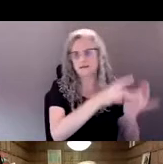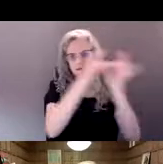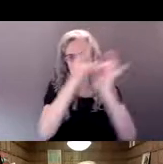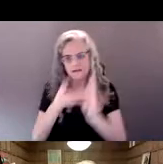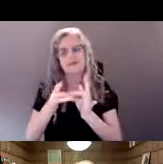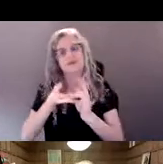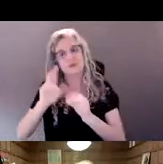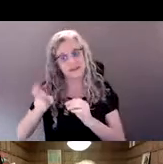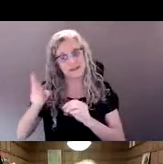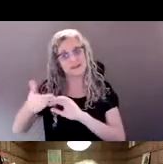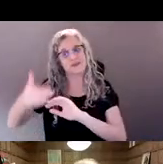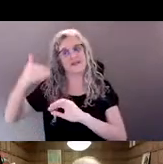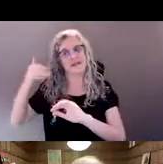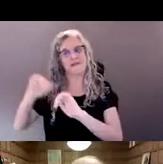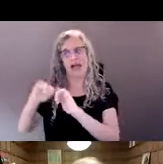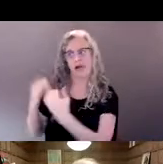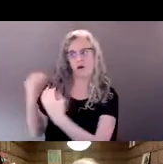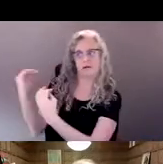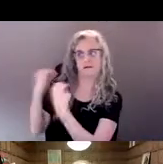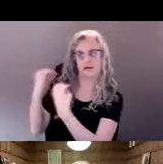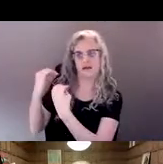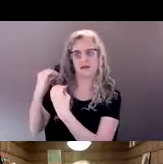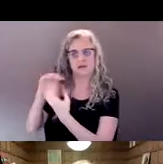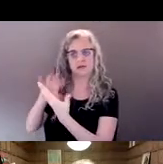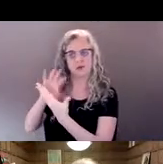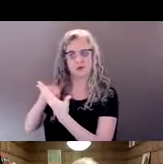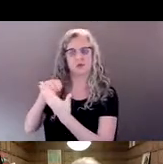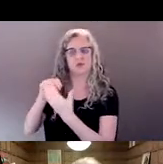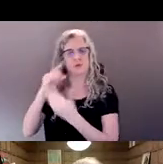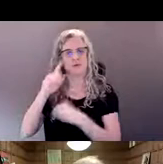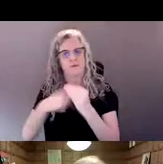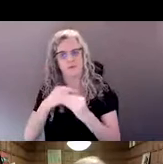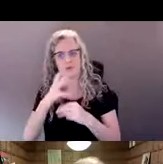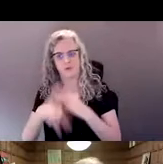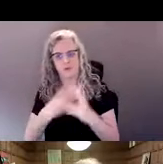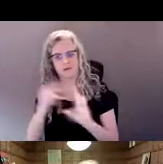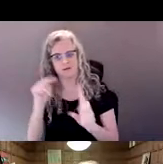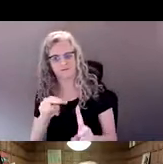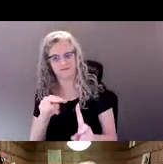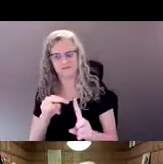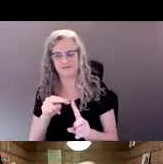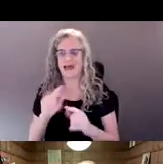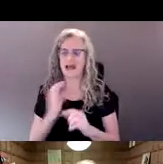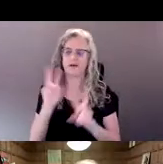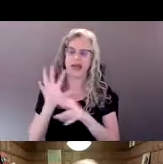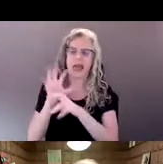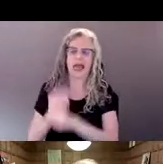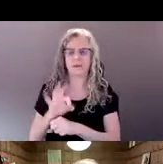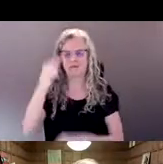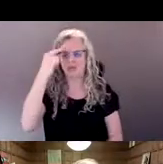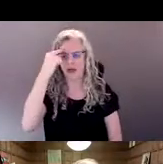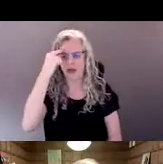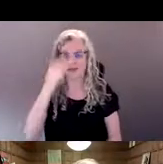history of how we've learned to think about the world, our habits of thought. What I tried to show in anti-Judaism is that many